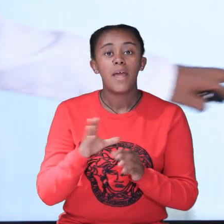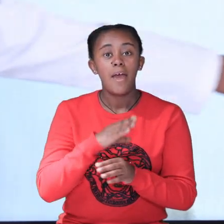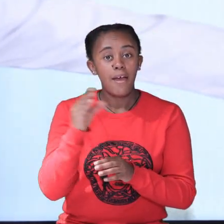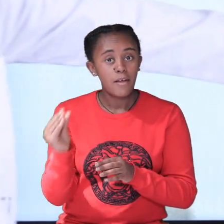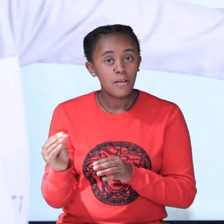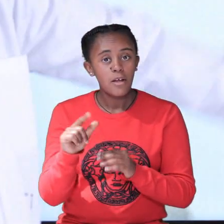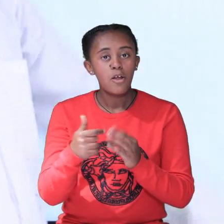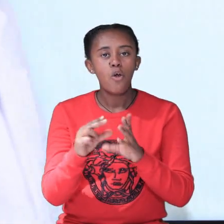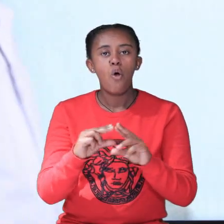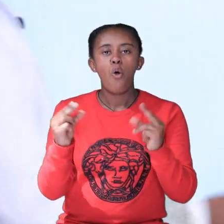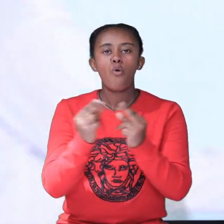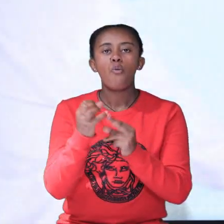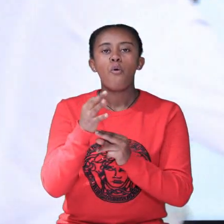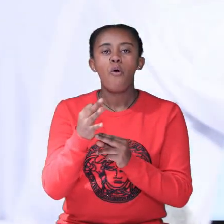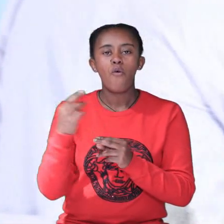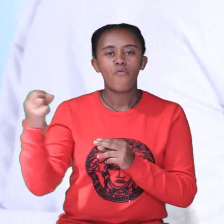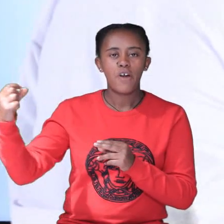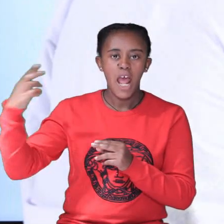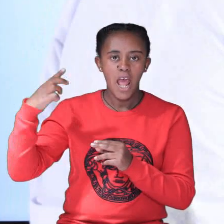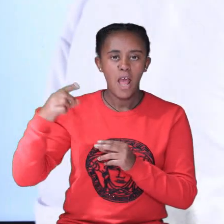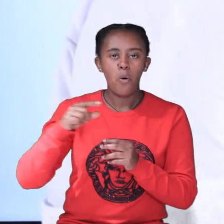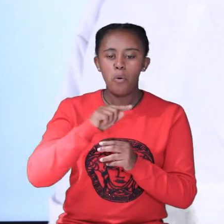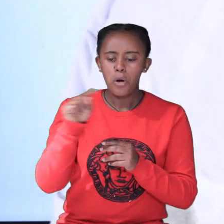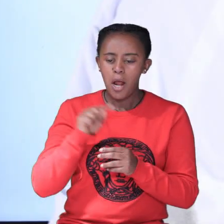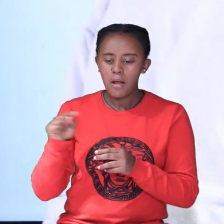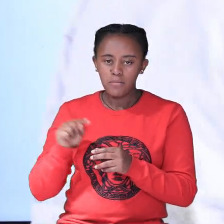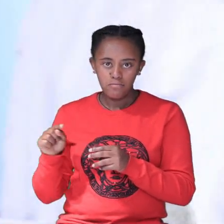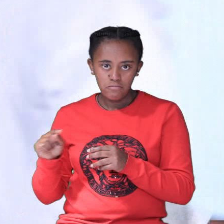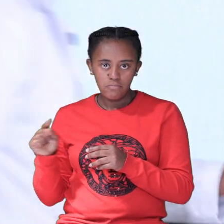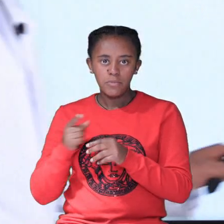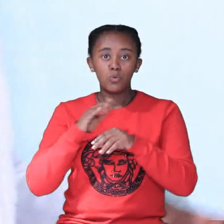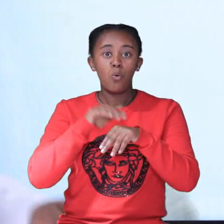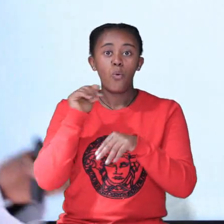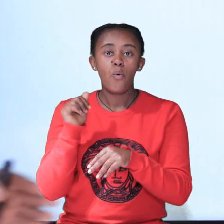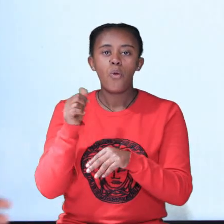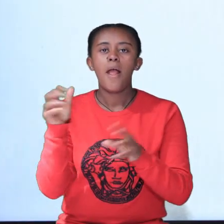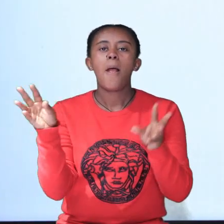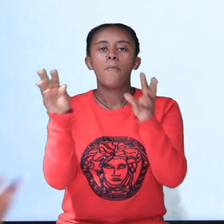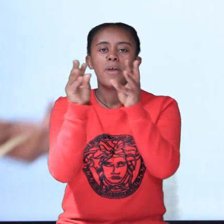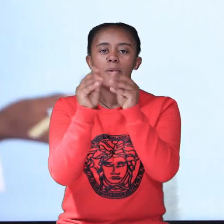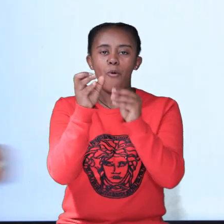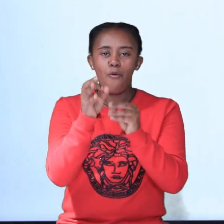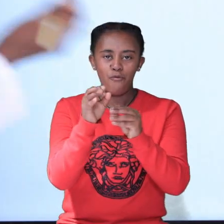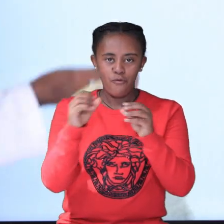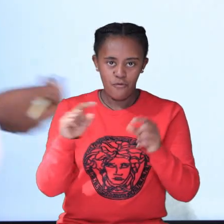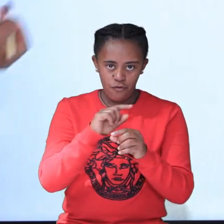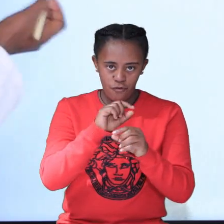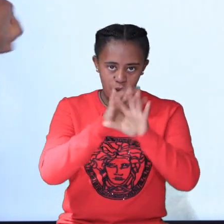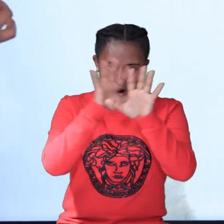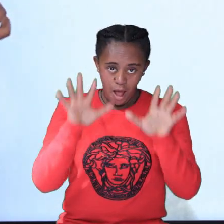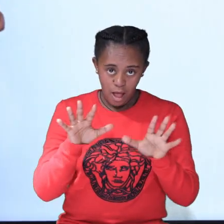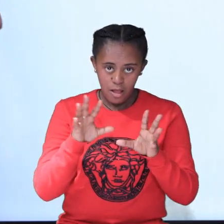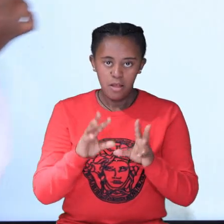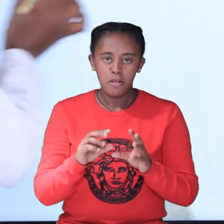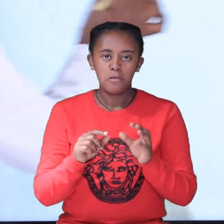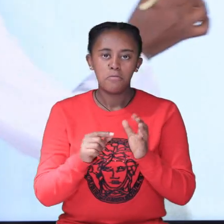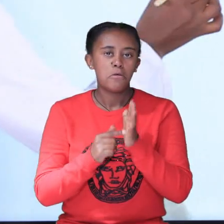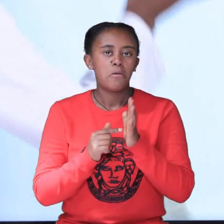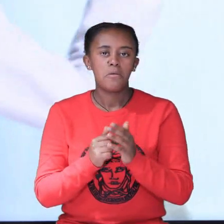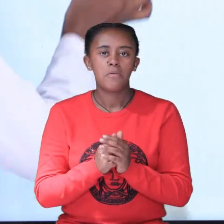And a group of rays of light is called a beam of light. A group of rays, just